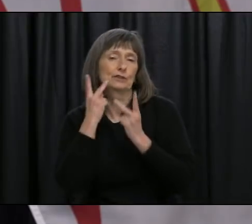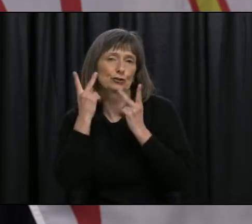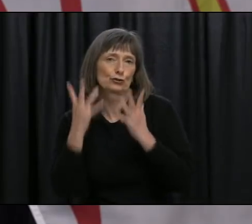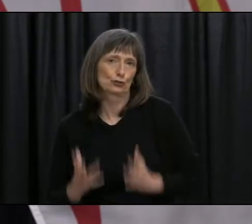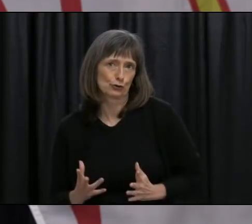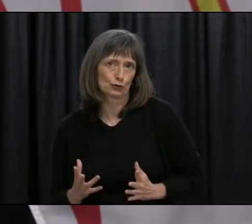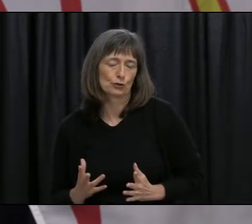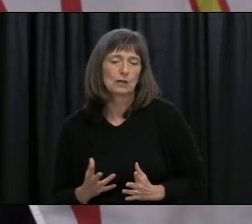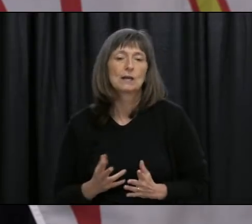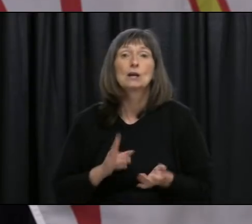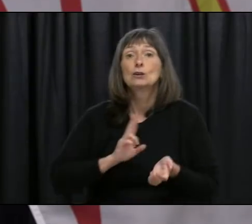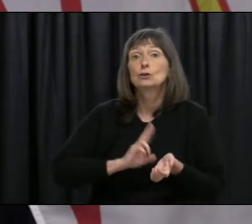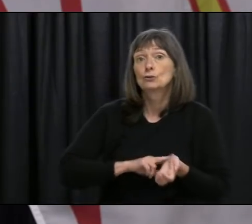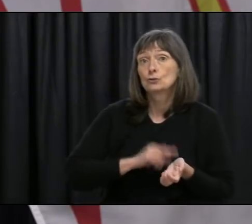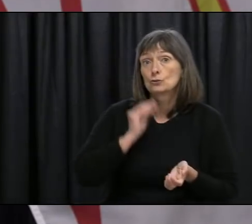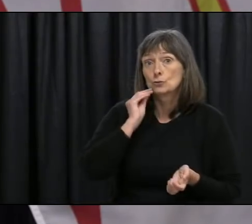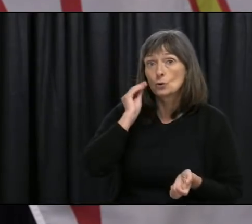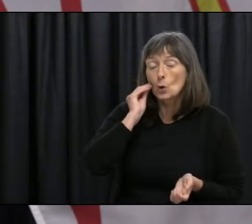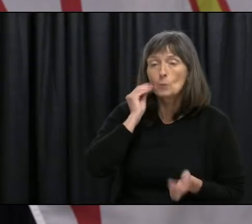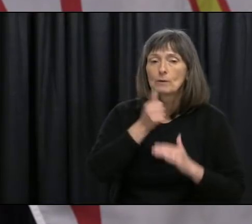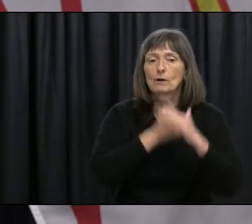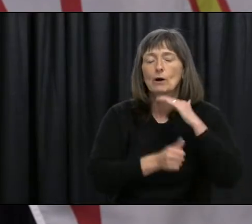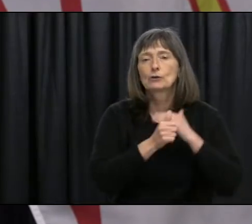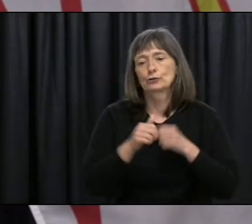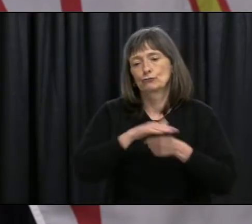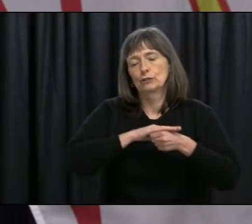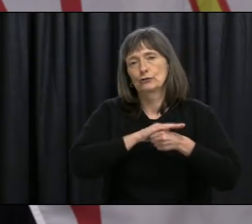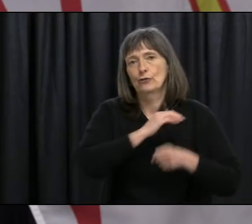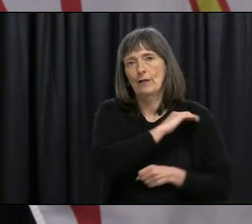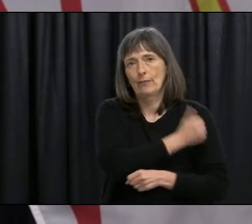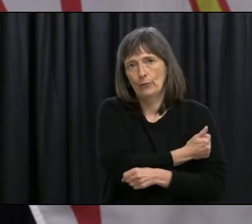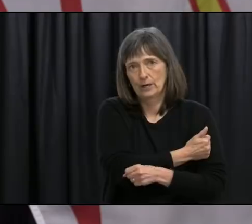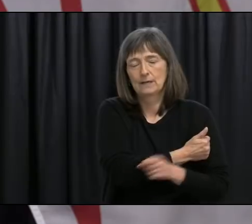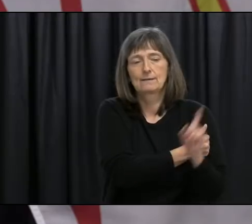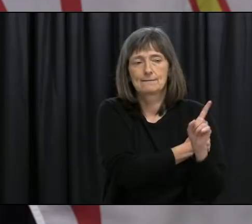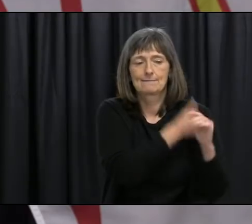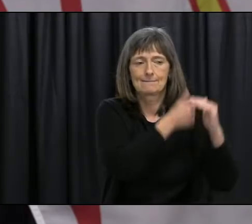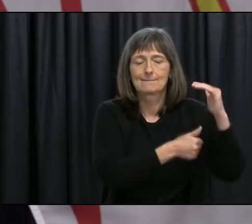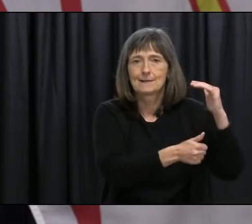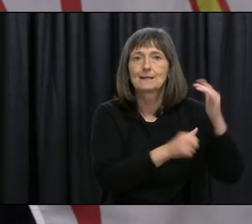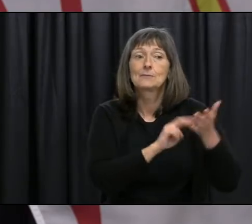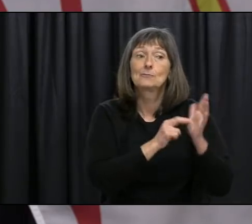care facilities fall under the regional health authorities, so their visitation will be,